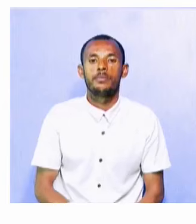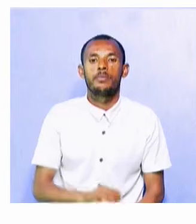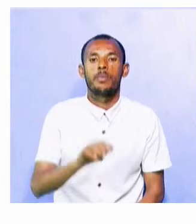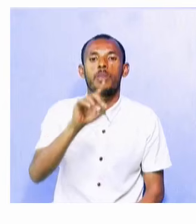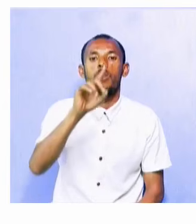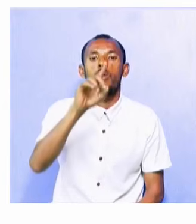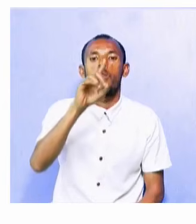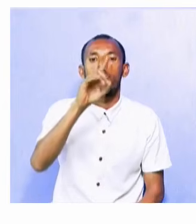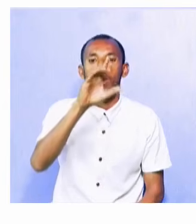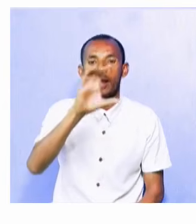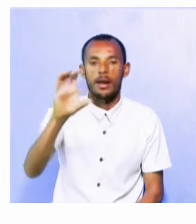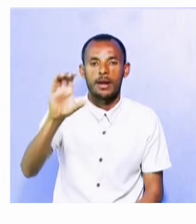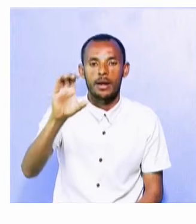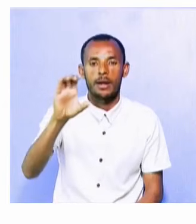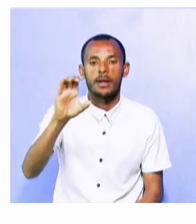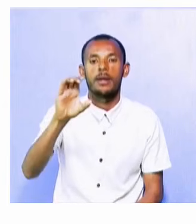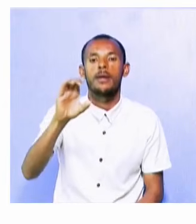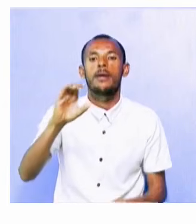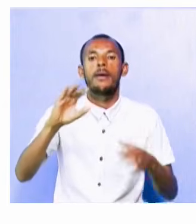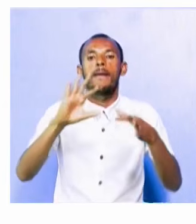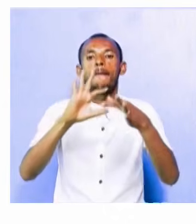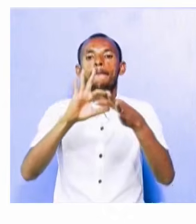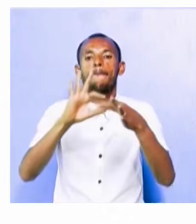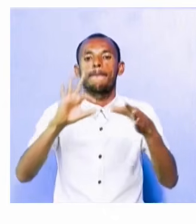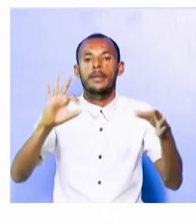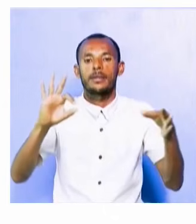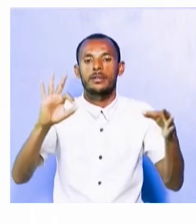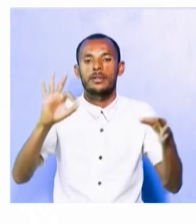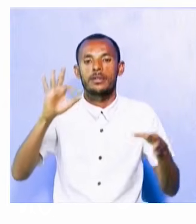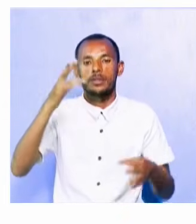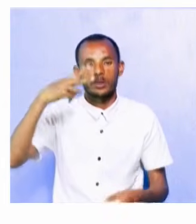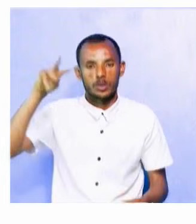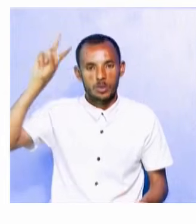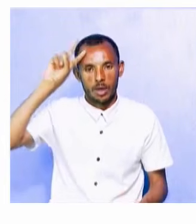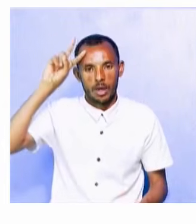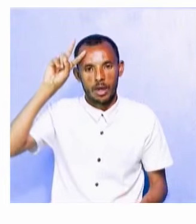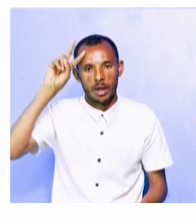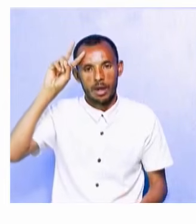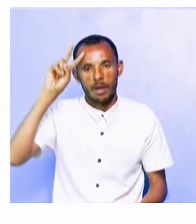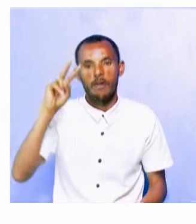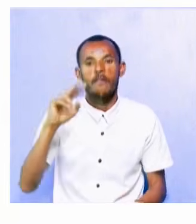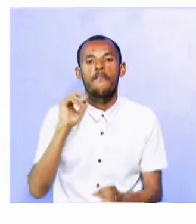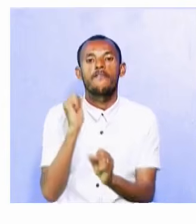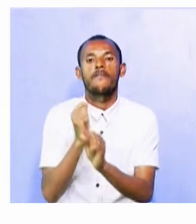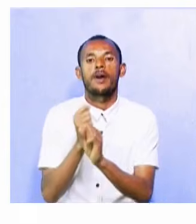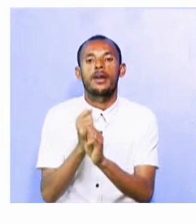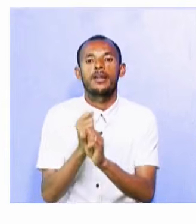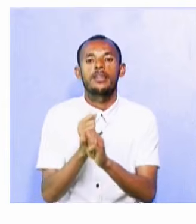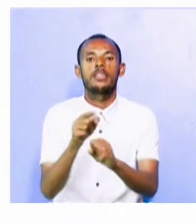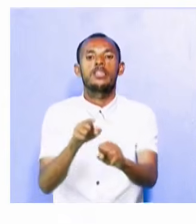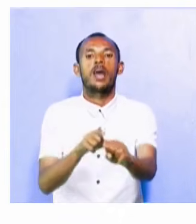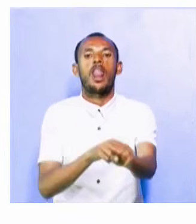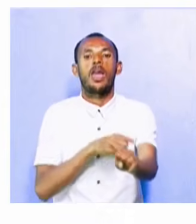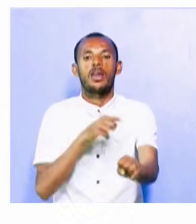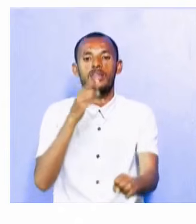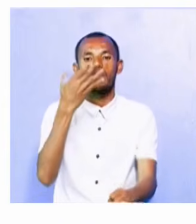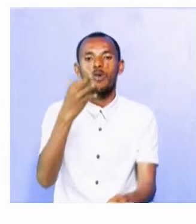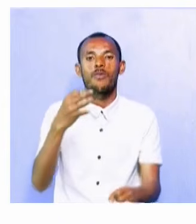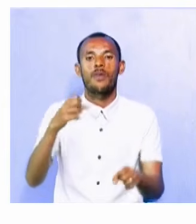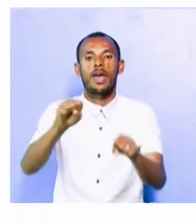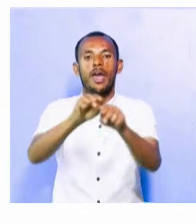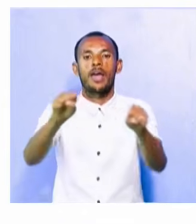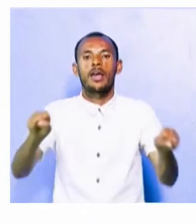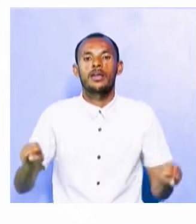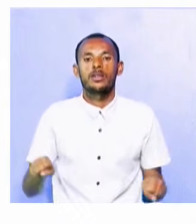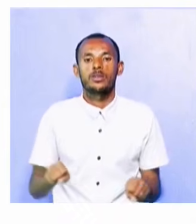100 meters square, find the length of the square.